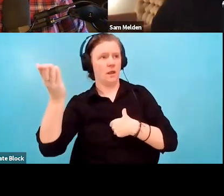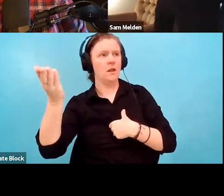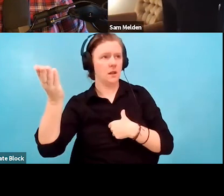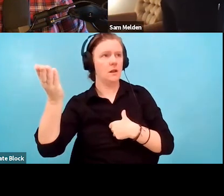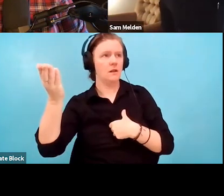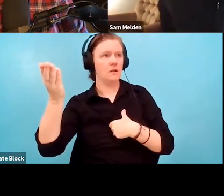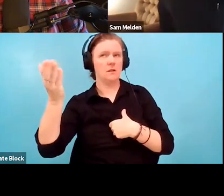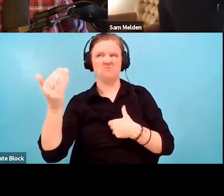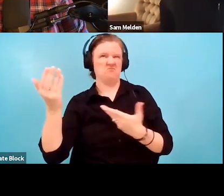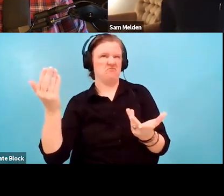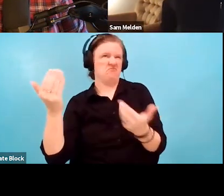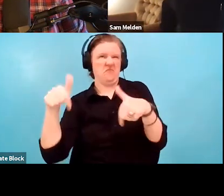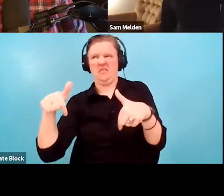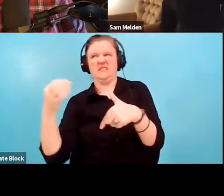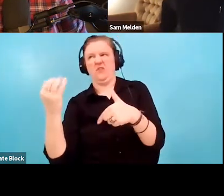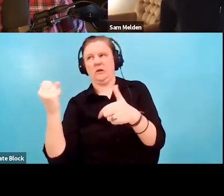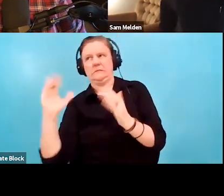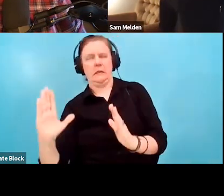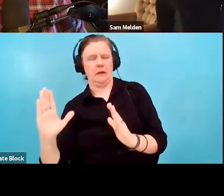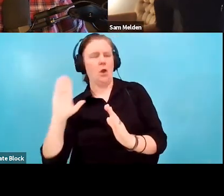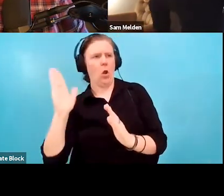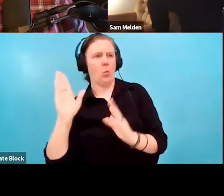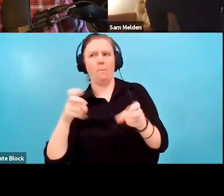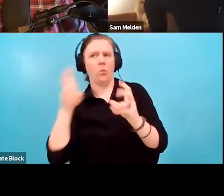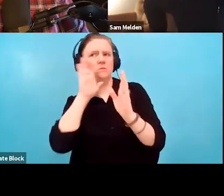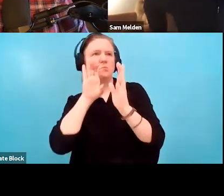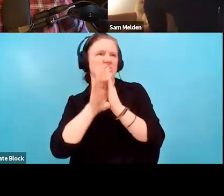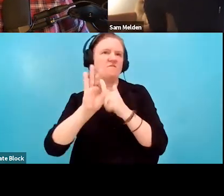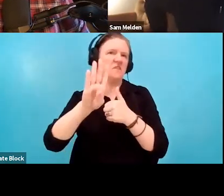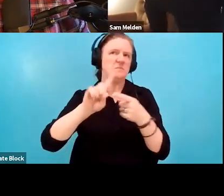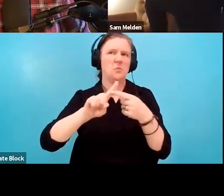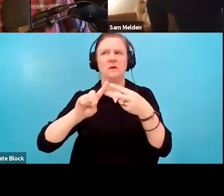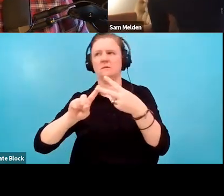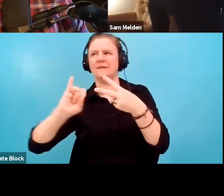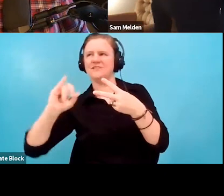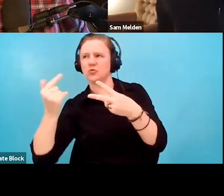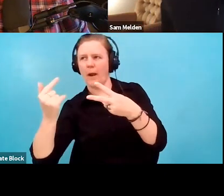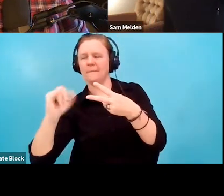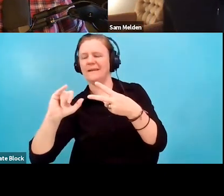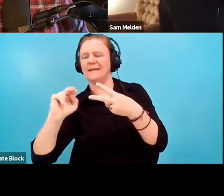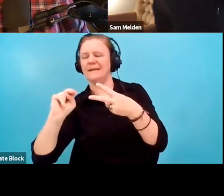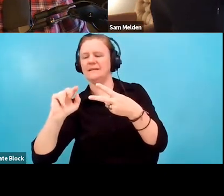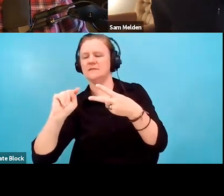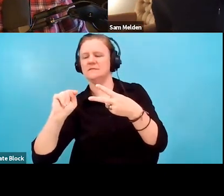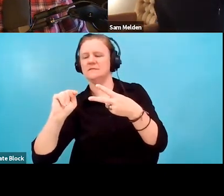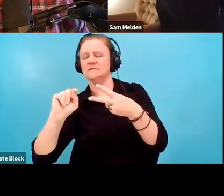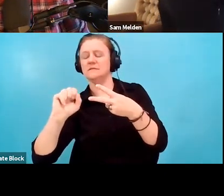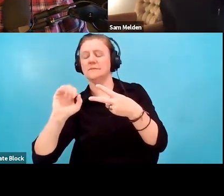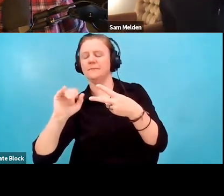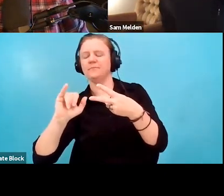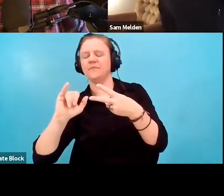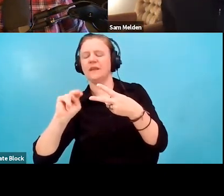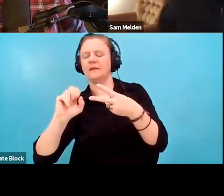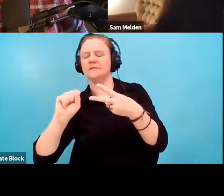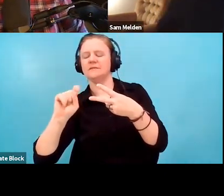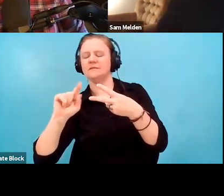this weekend, Memorial Day weekend. I might do something like that, post it on Facebook or whatever. Tell me how you've come to think about that. Yeah, I think, you know, a